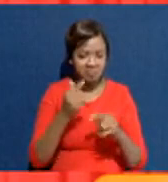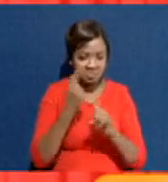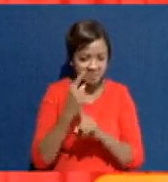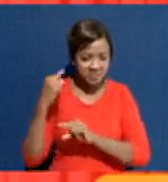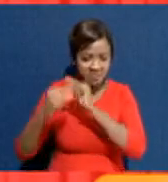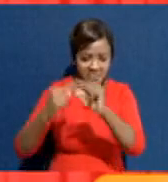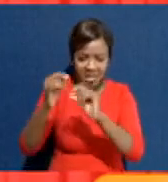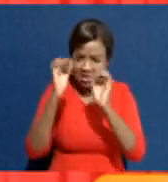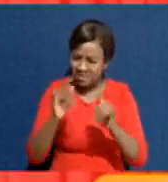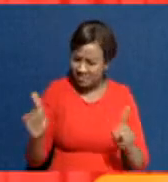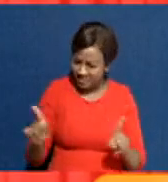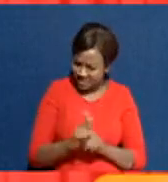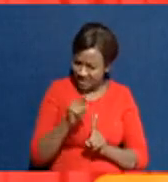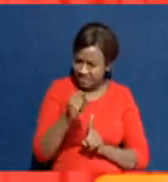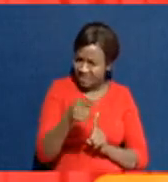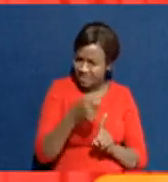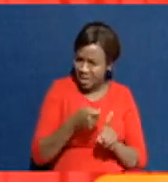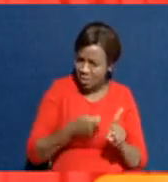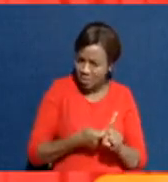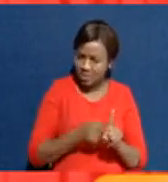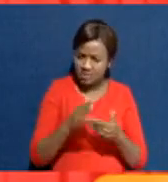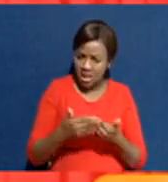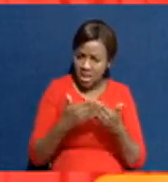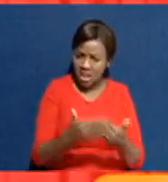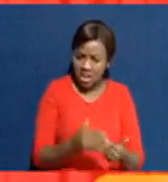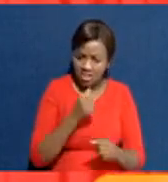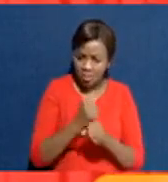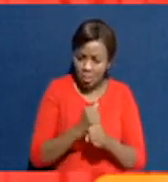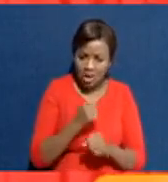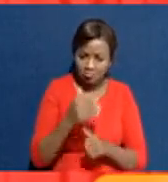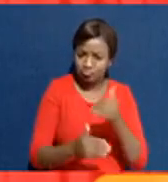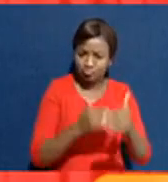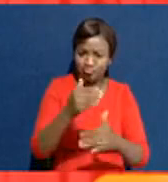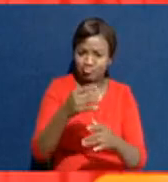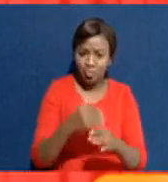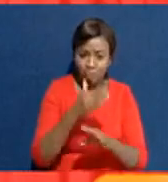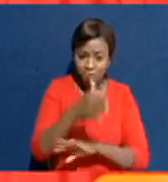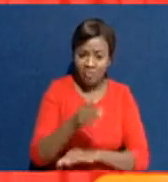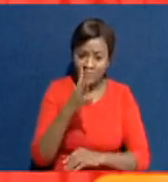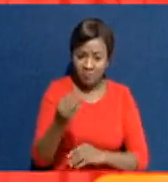the kind of equipment that can sustain and work beyond 40 years.